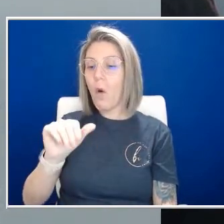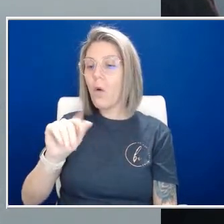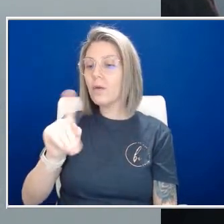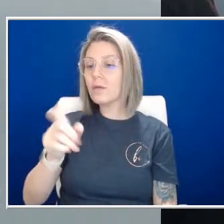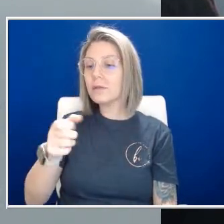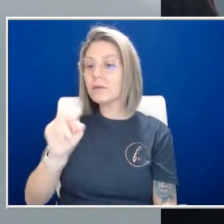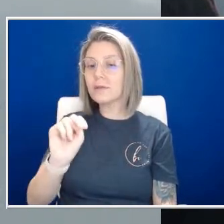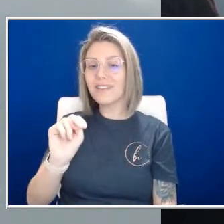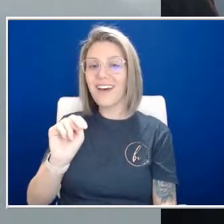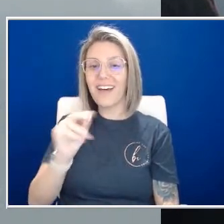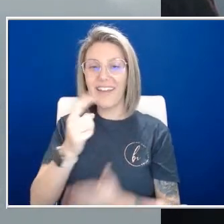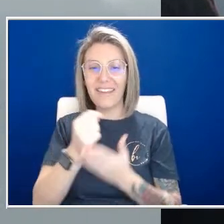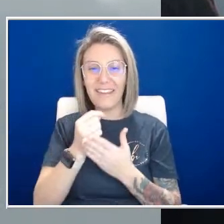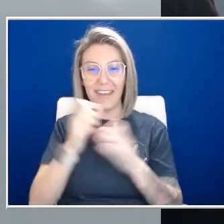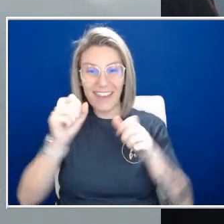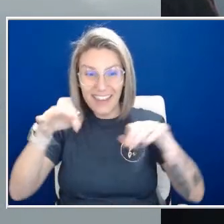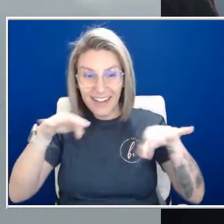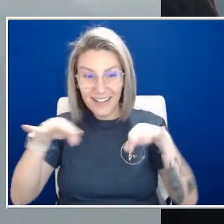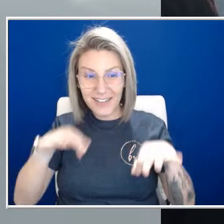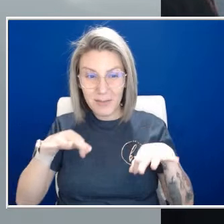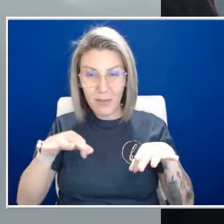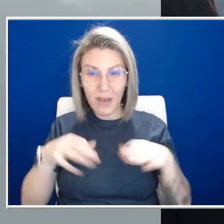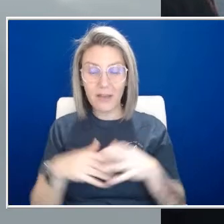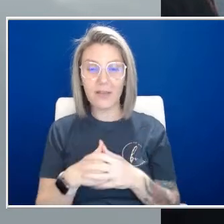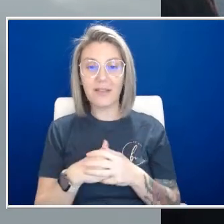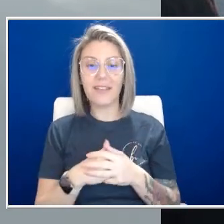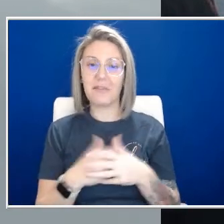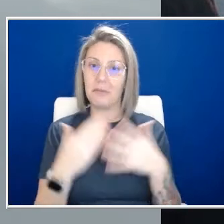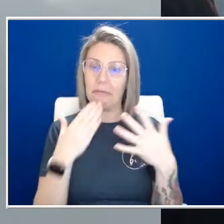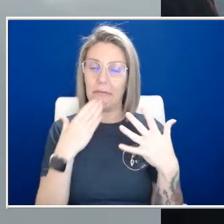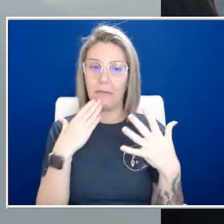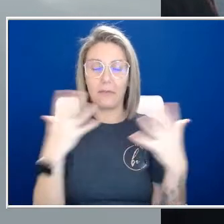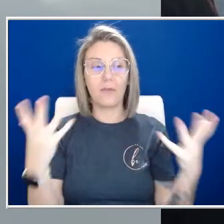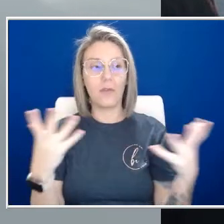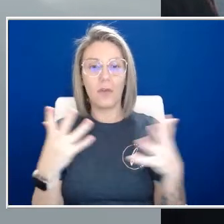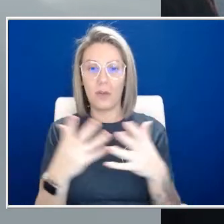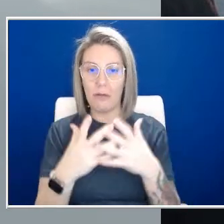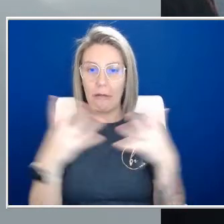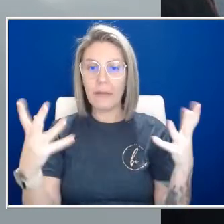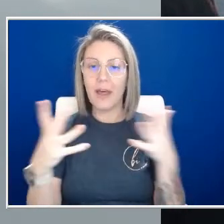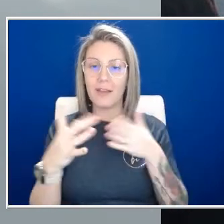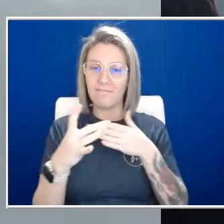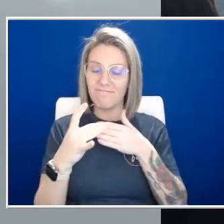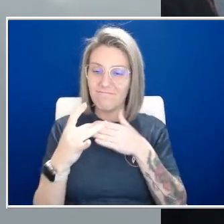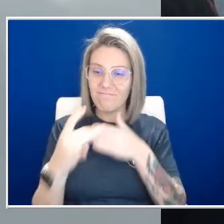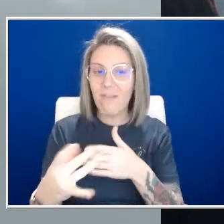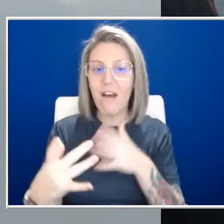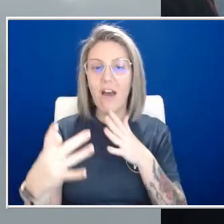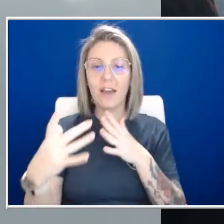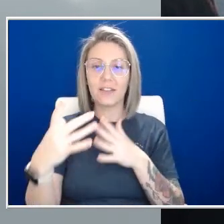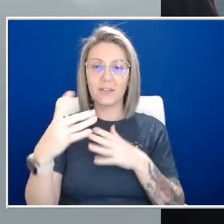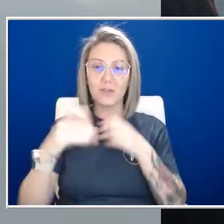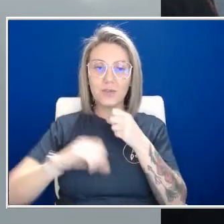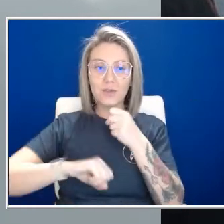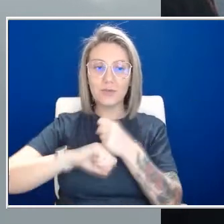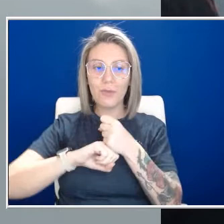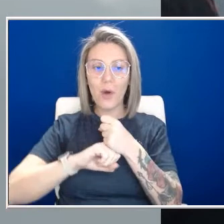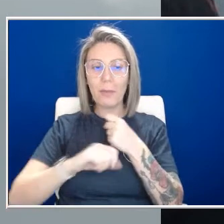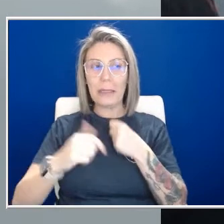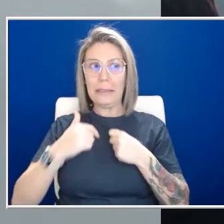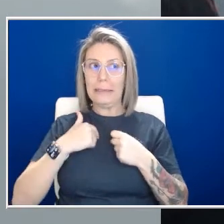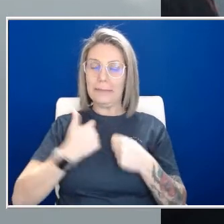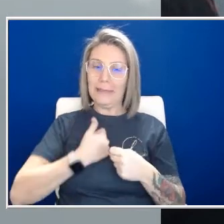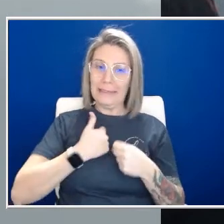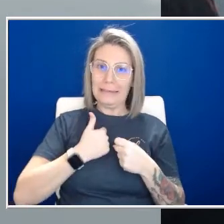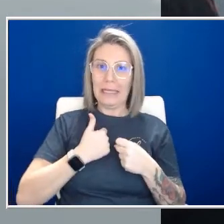Well, thankfully, I got a lot of guidance and support. I'm a little claustrophobic. I was